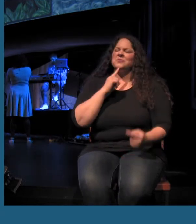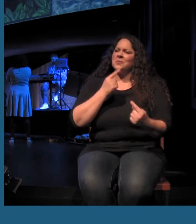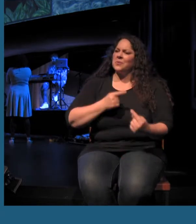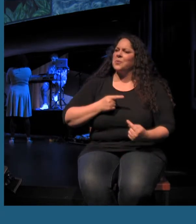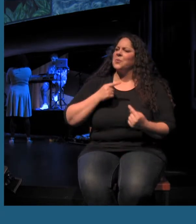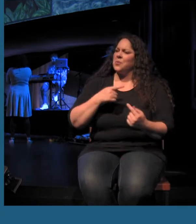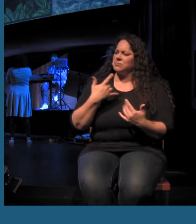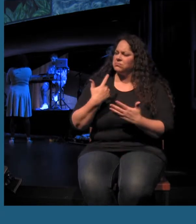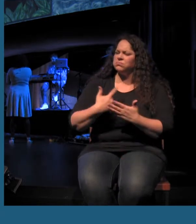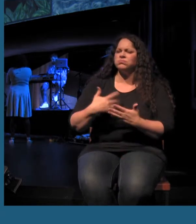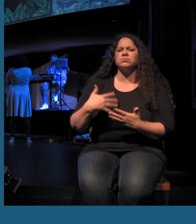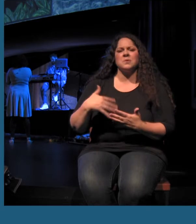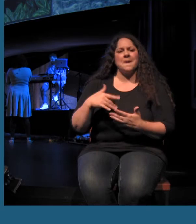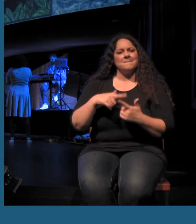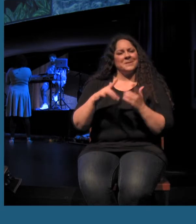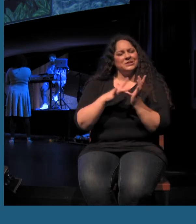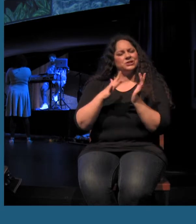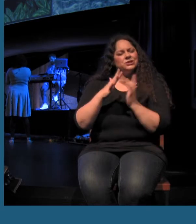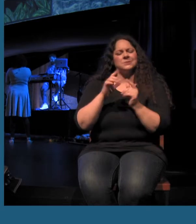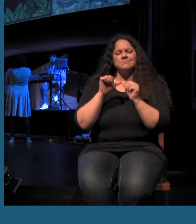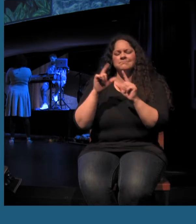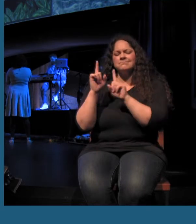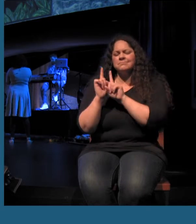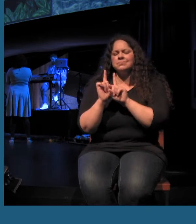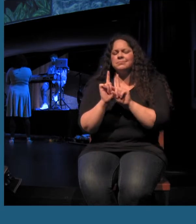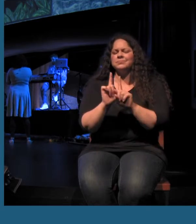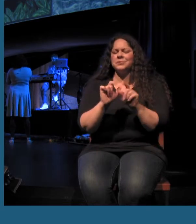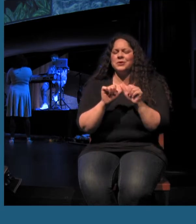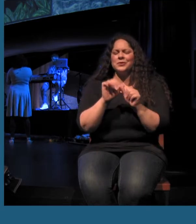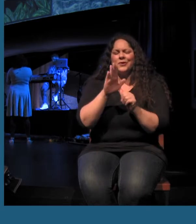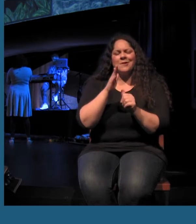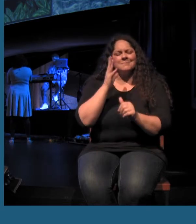times, but Jesus has been with her throughout her whole journey.